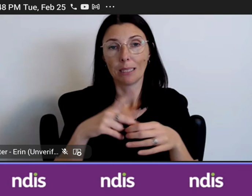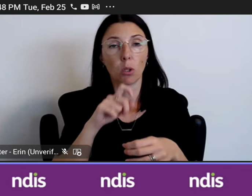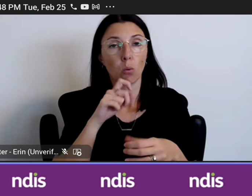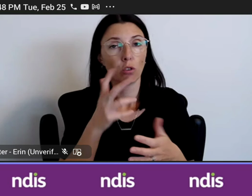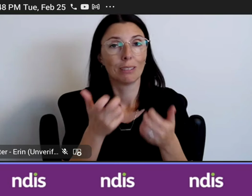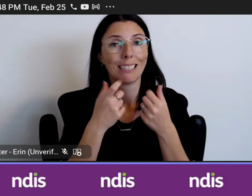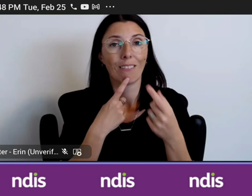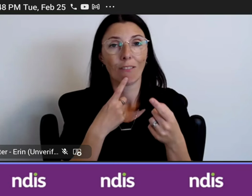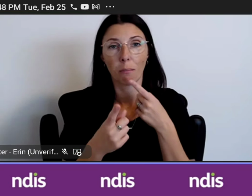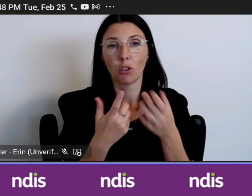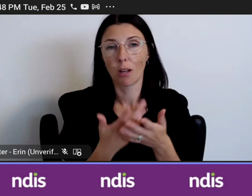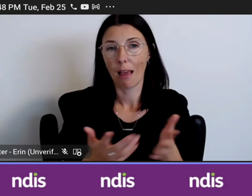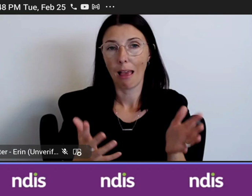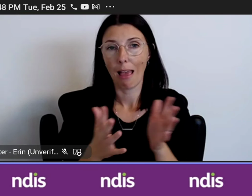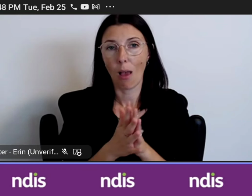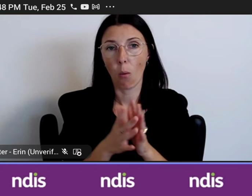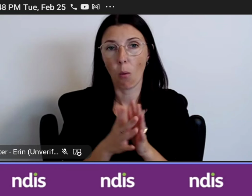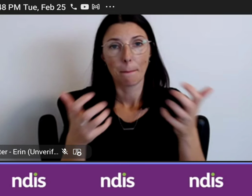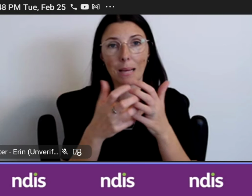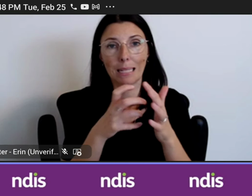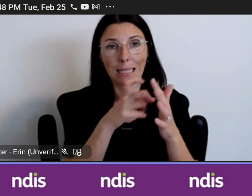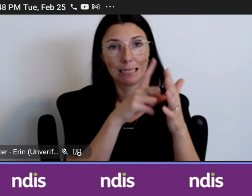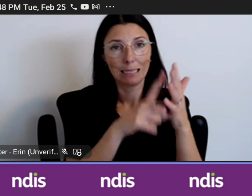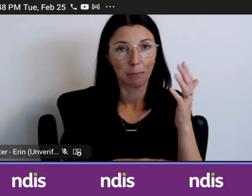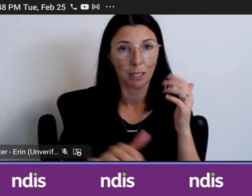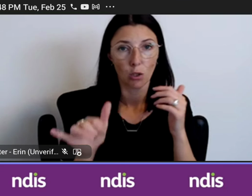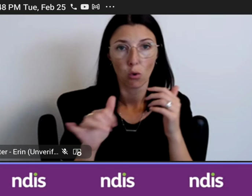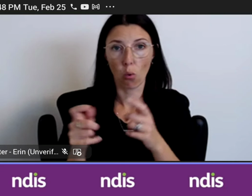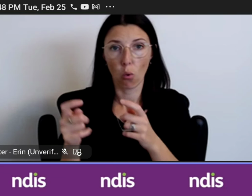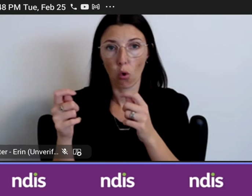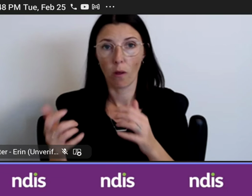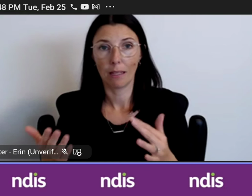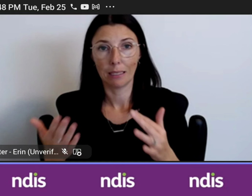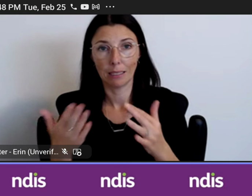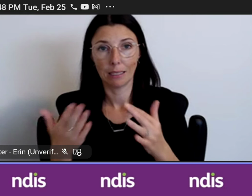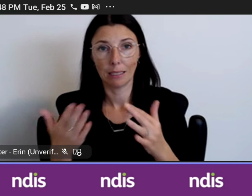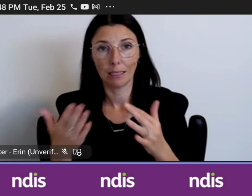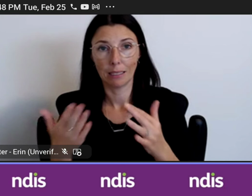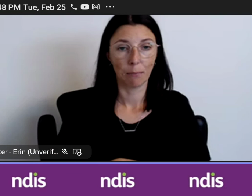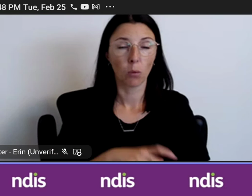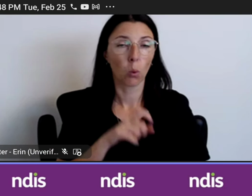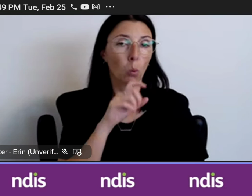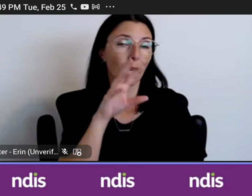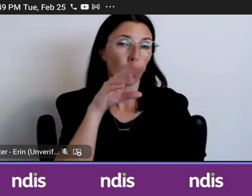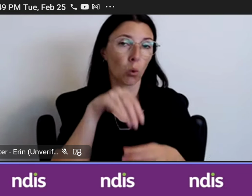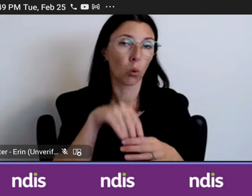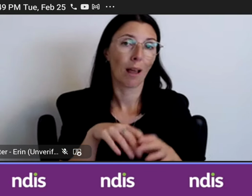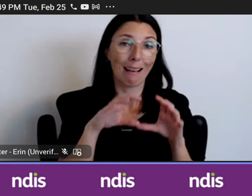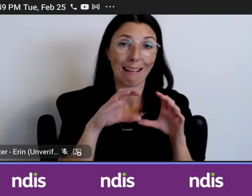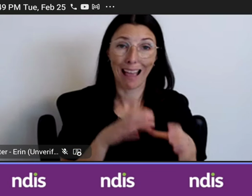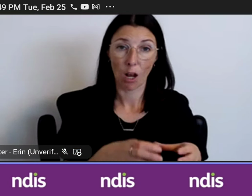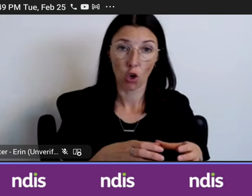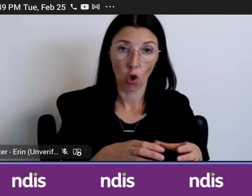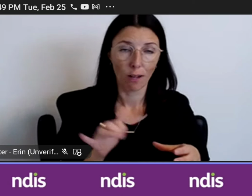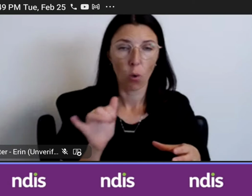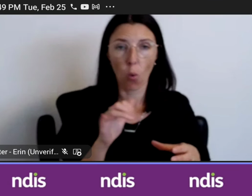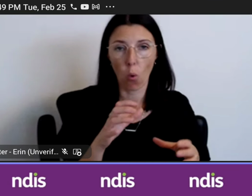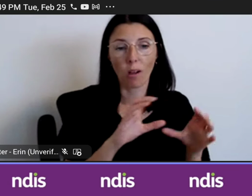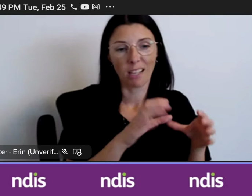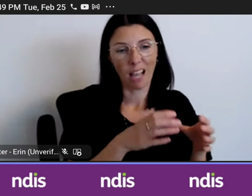the disability or the early intervention requirements. So this will include their category or categories